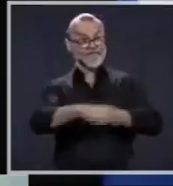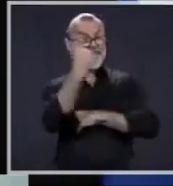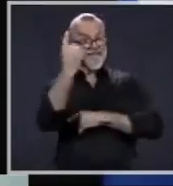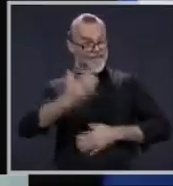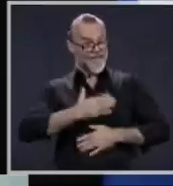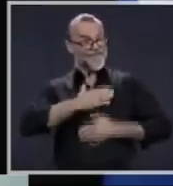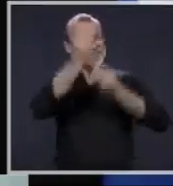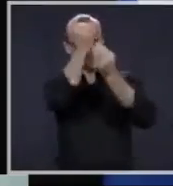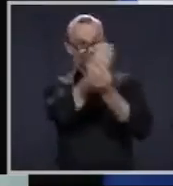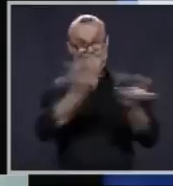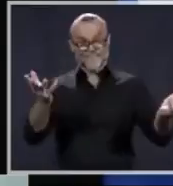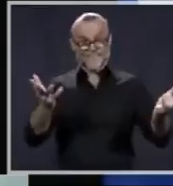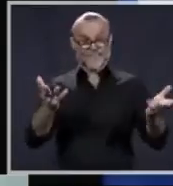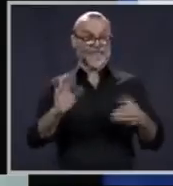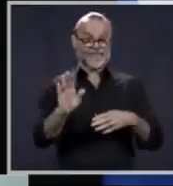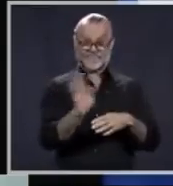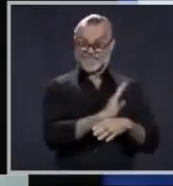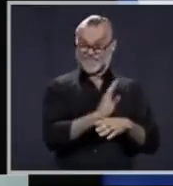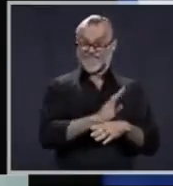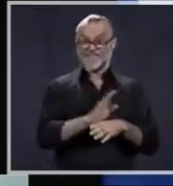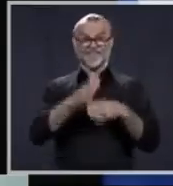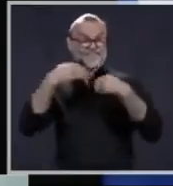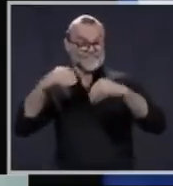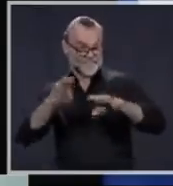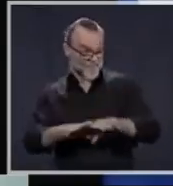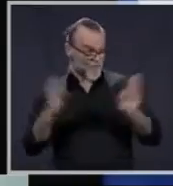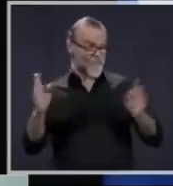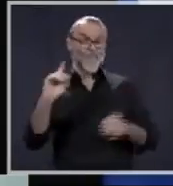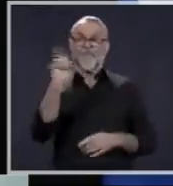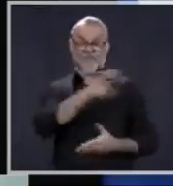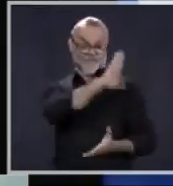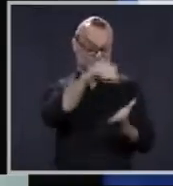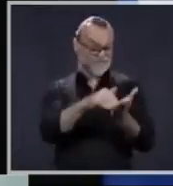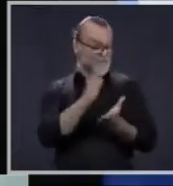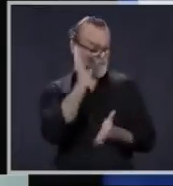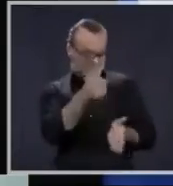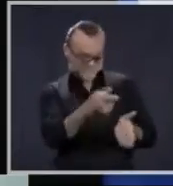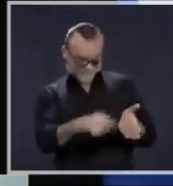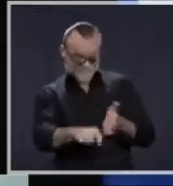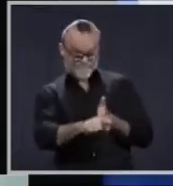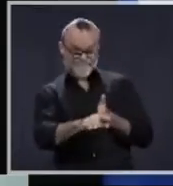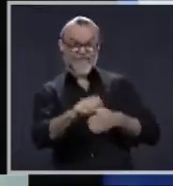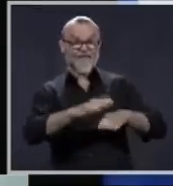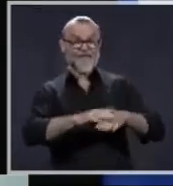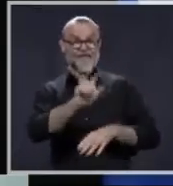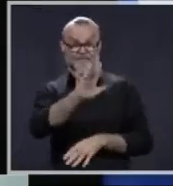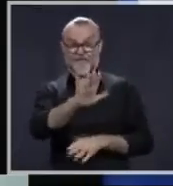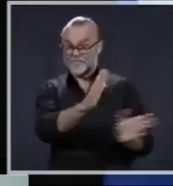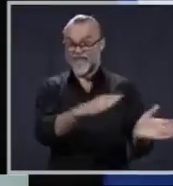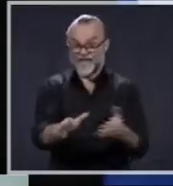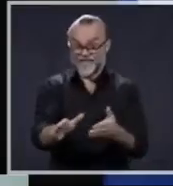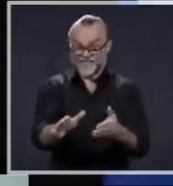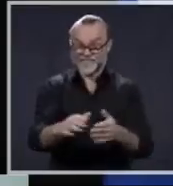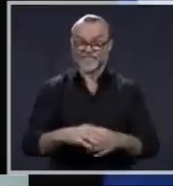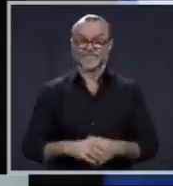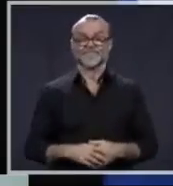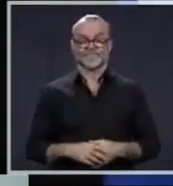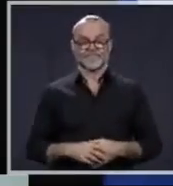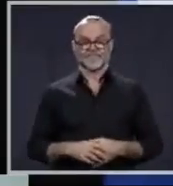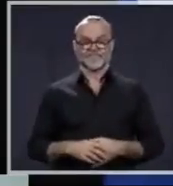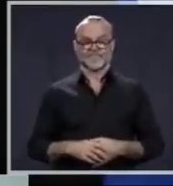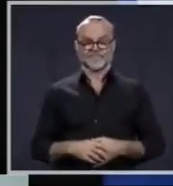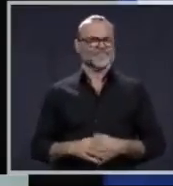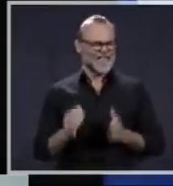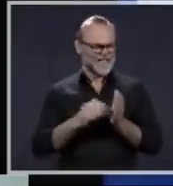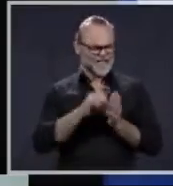that there's not enough places for every children. So I appeal to your patience. Also want to